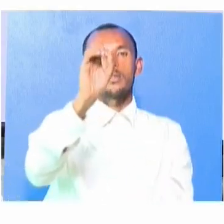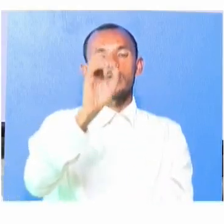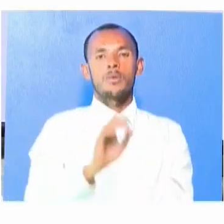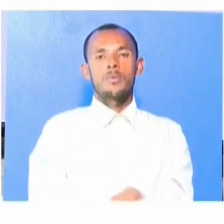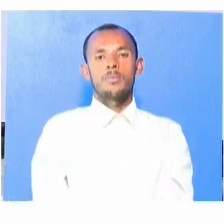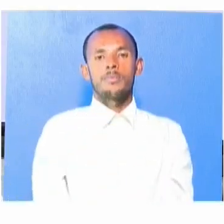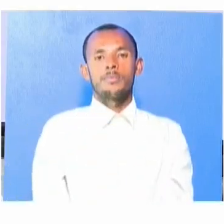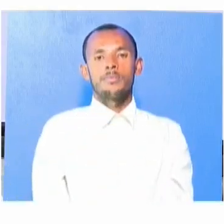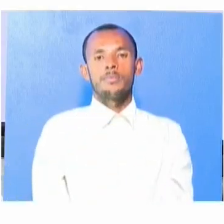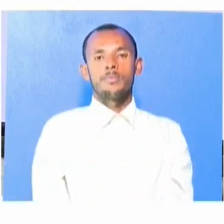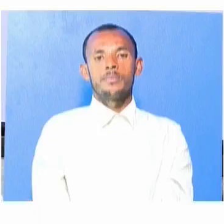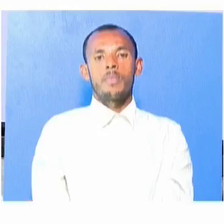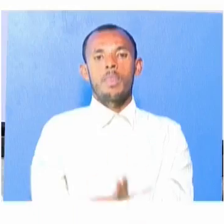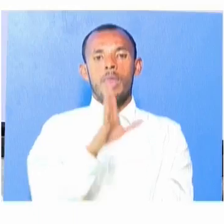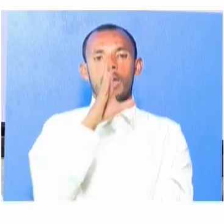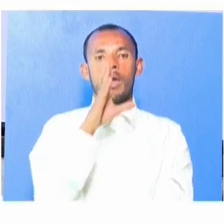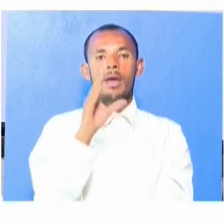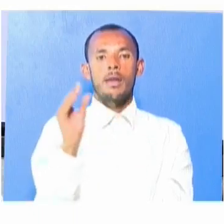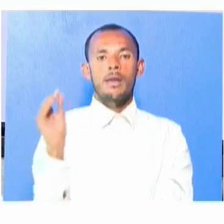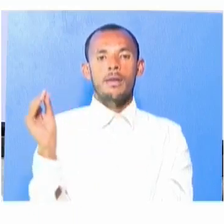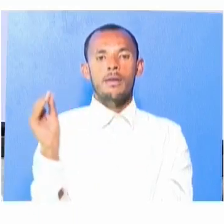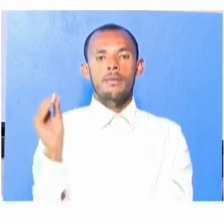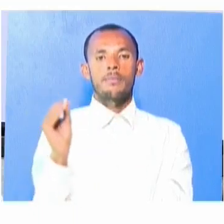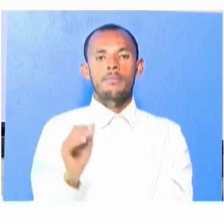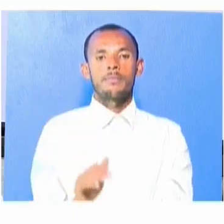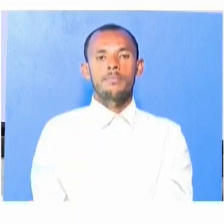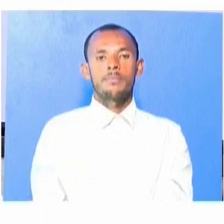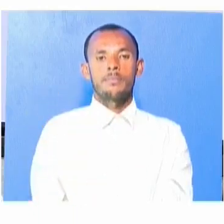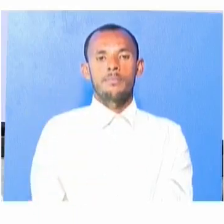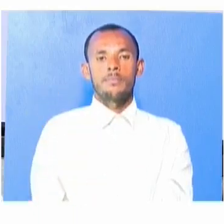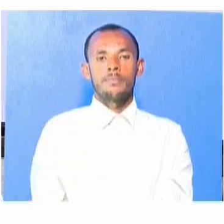0. And